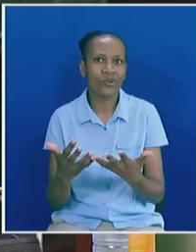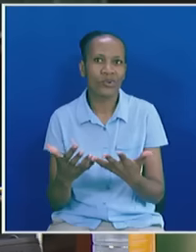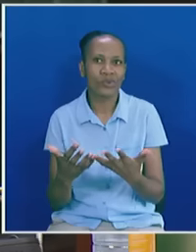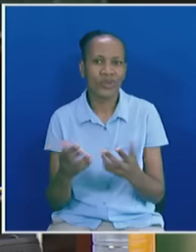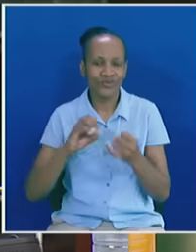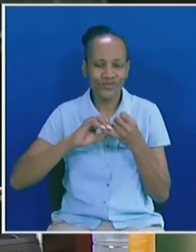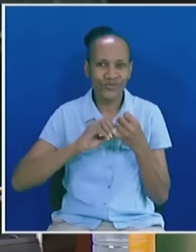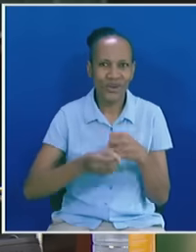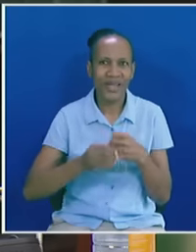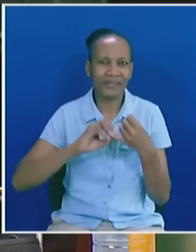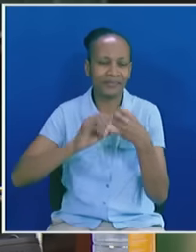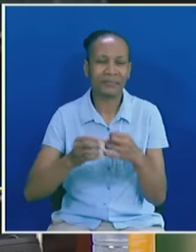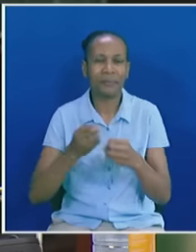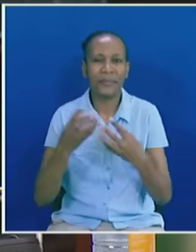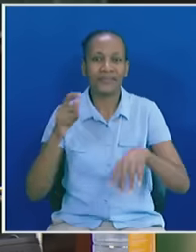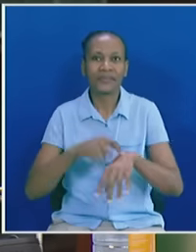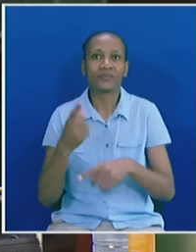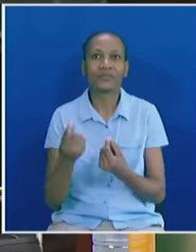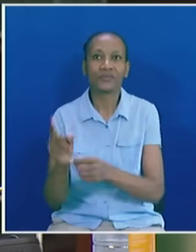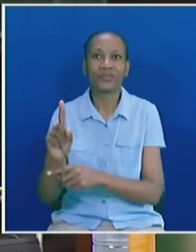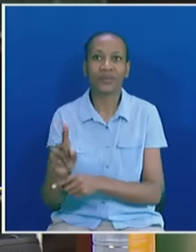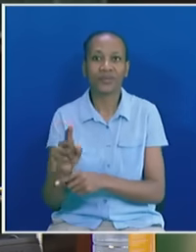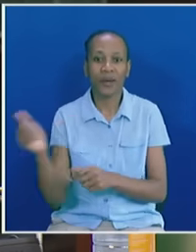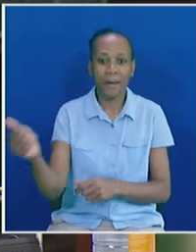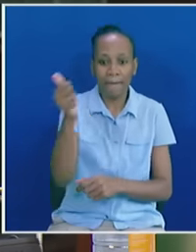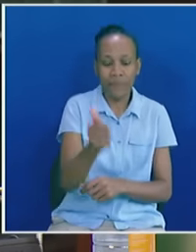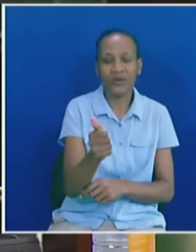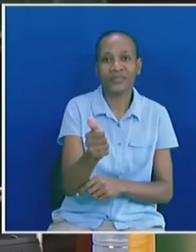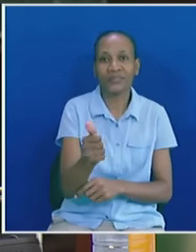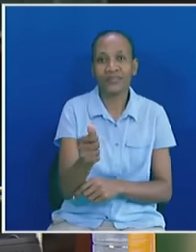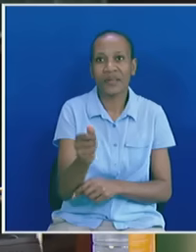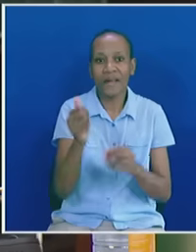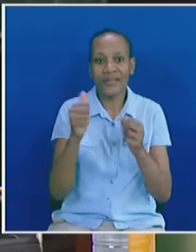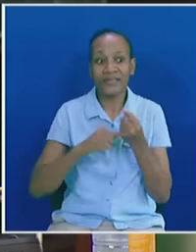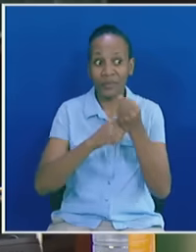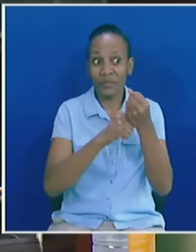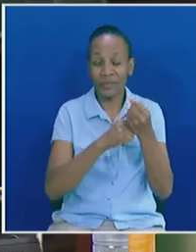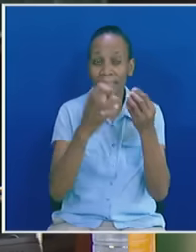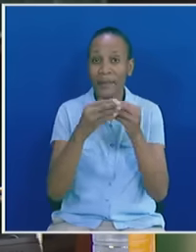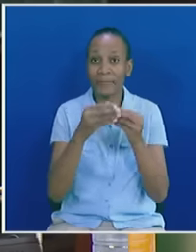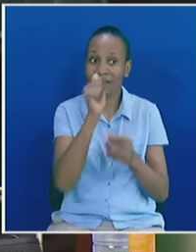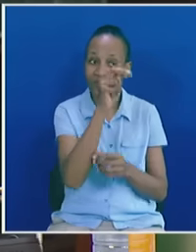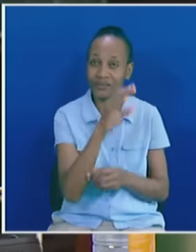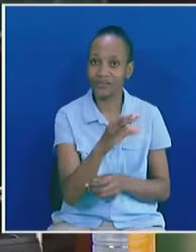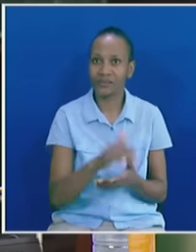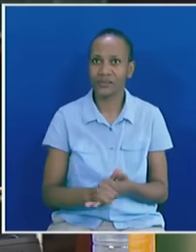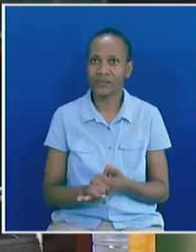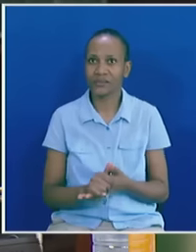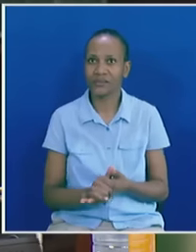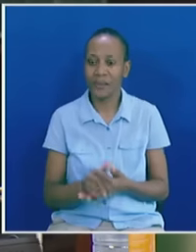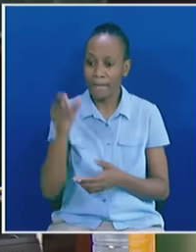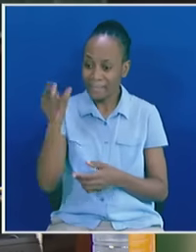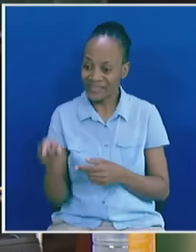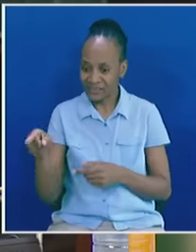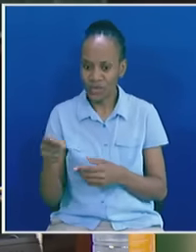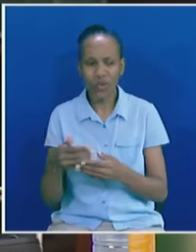ensure that the former ANC MP be appointed as IGI. To make matters worse, this candidate was also the previous